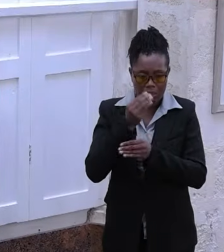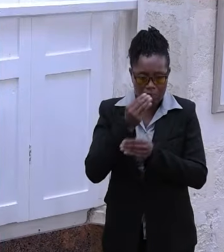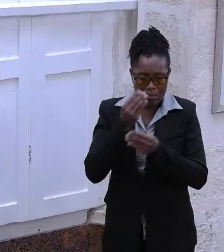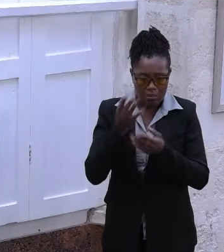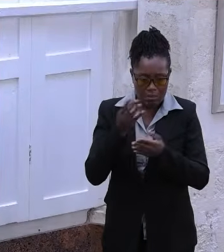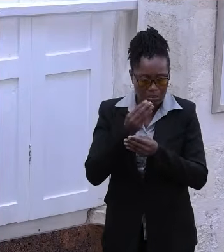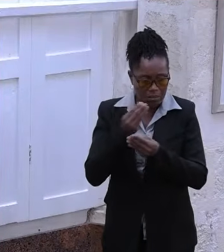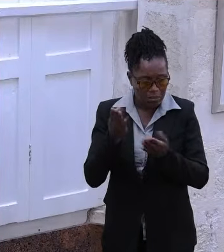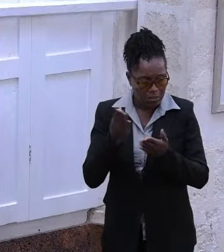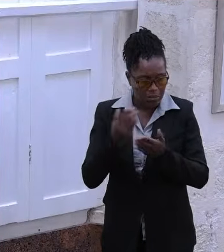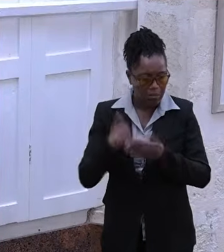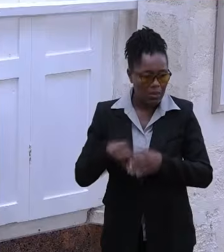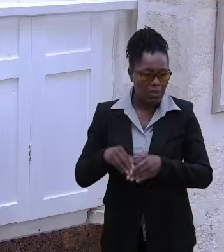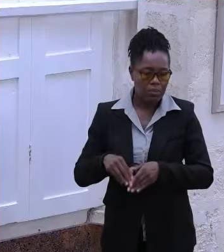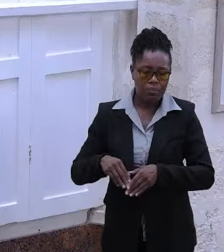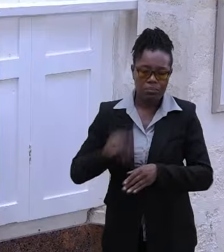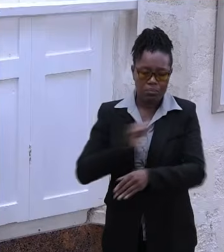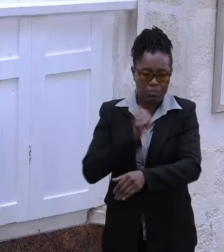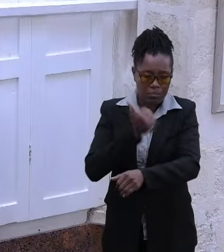the authority to